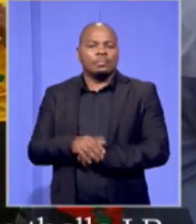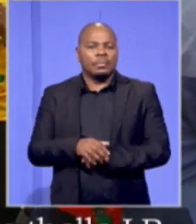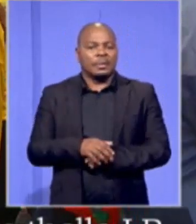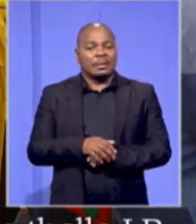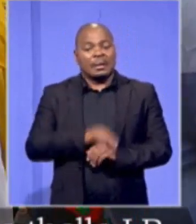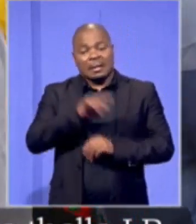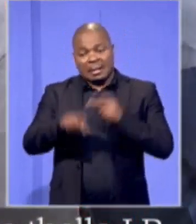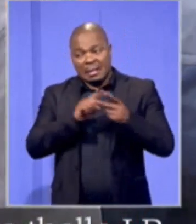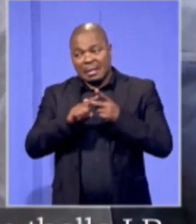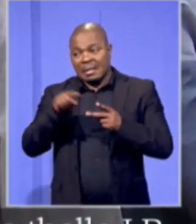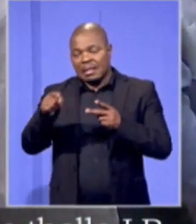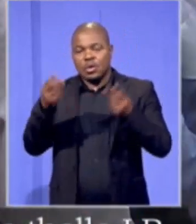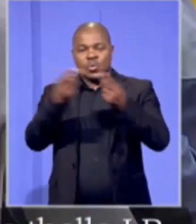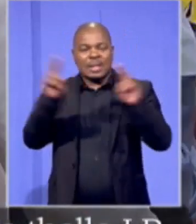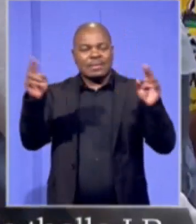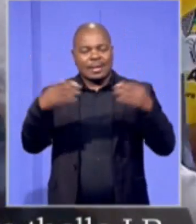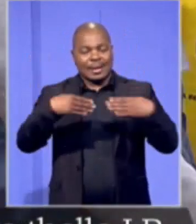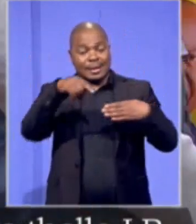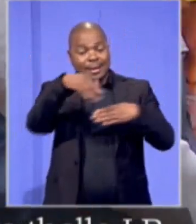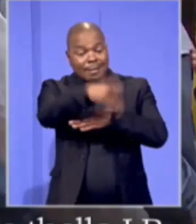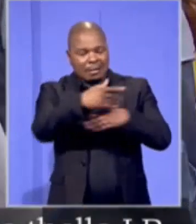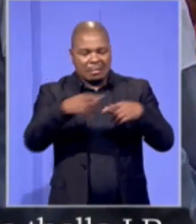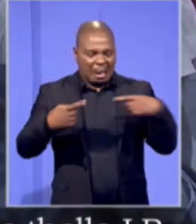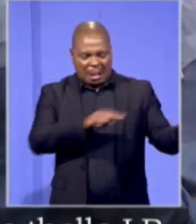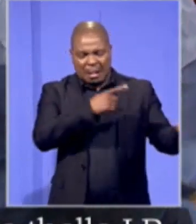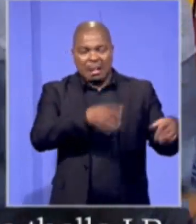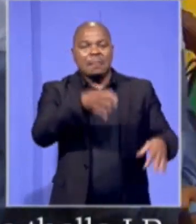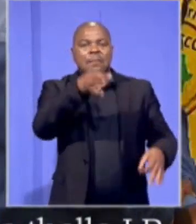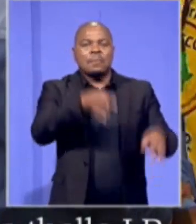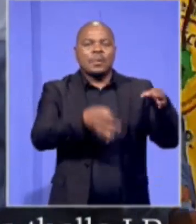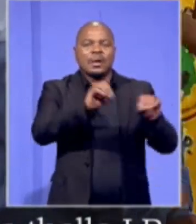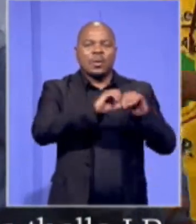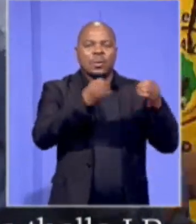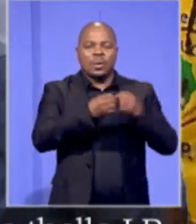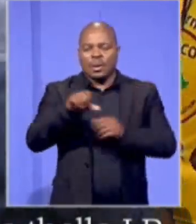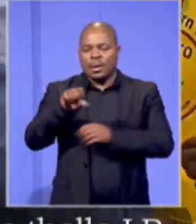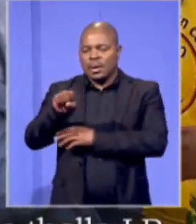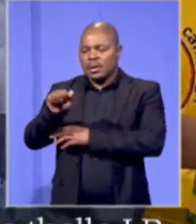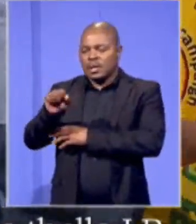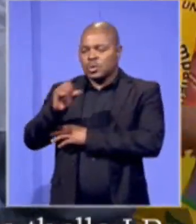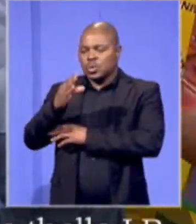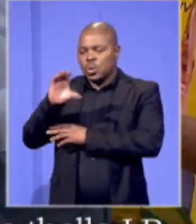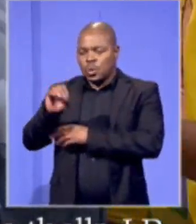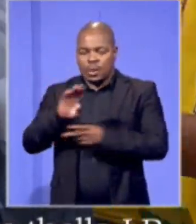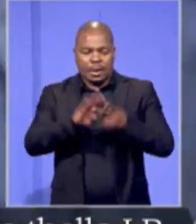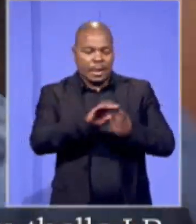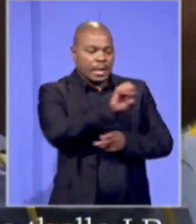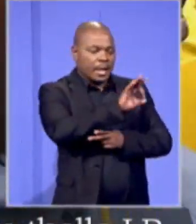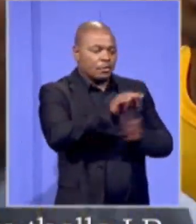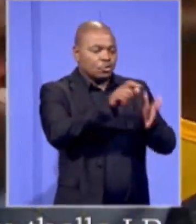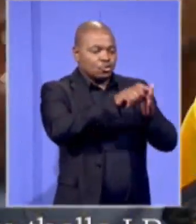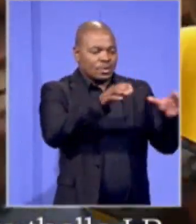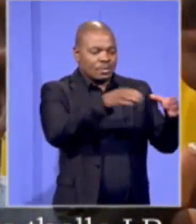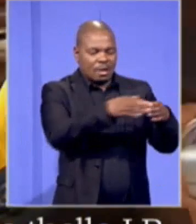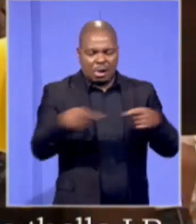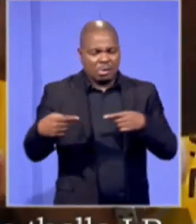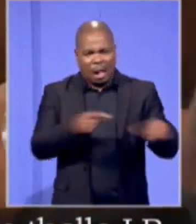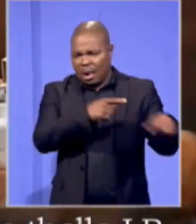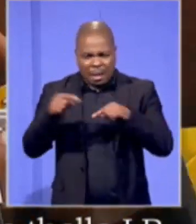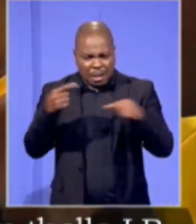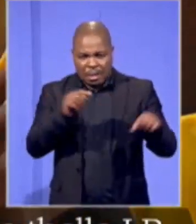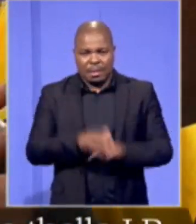dikgotlang kwa ntle ga dikgoro tsa university magareng ga mekgatlho ya sepolitiki ya baithuti ya SASCO le EFF Student Command. Khabagare bangwe ba